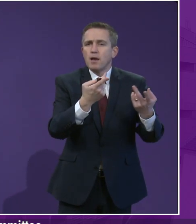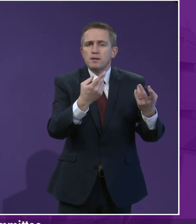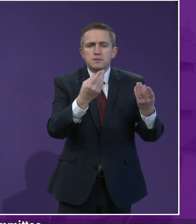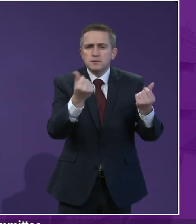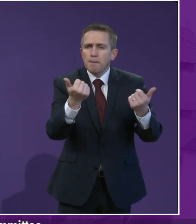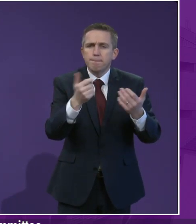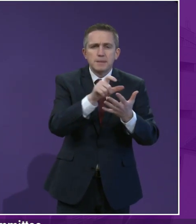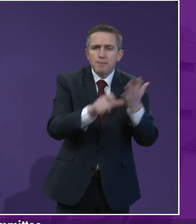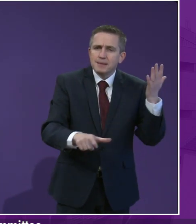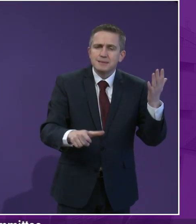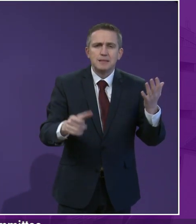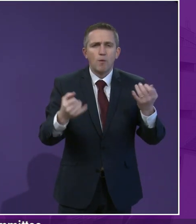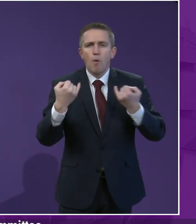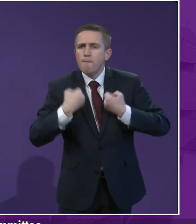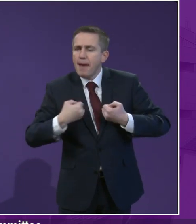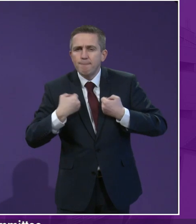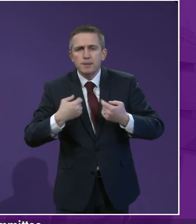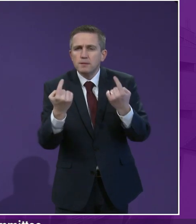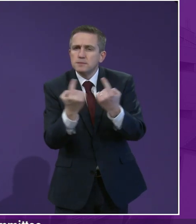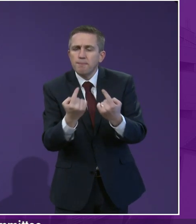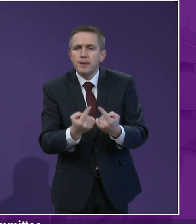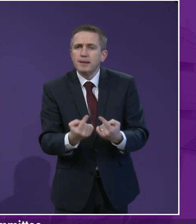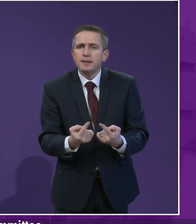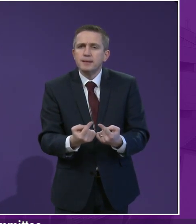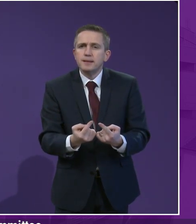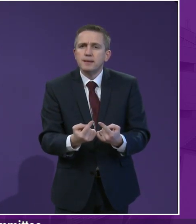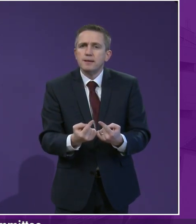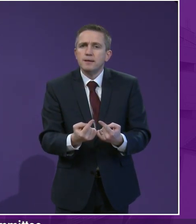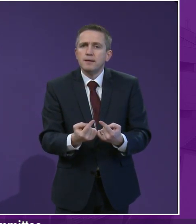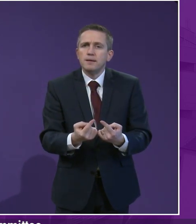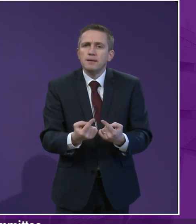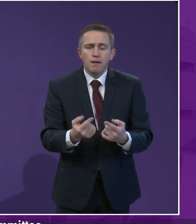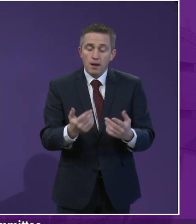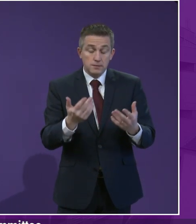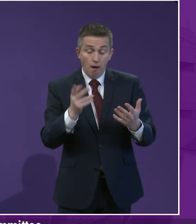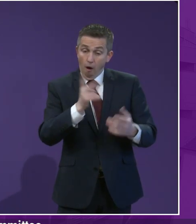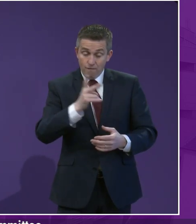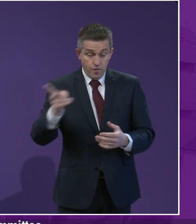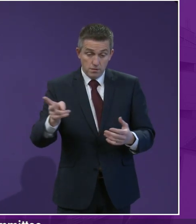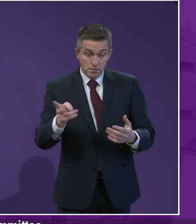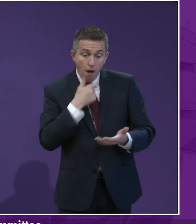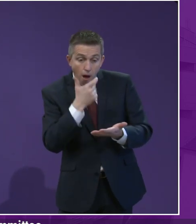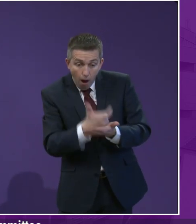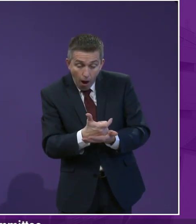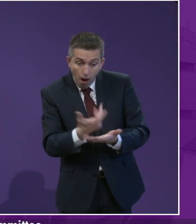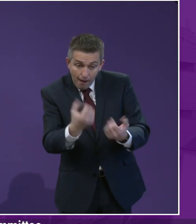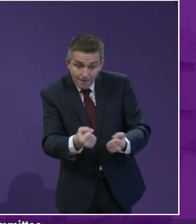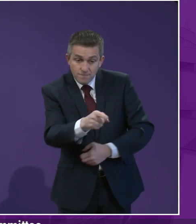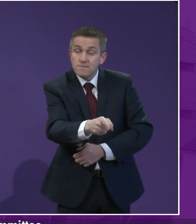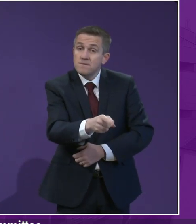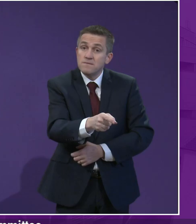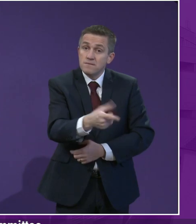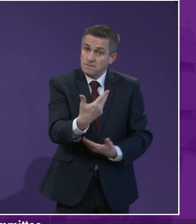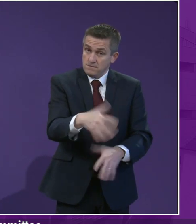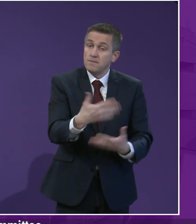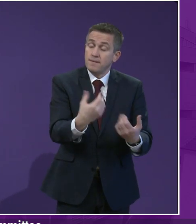and look around you, and the chances are there'll be at least one student in that group who